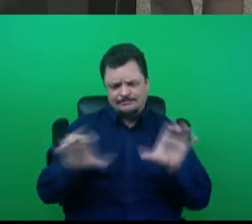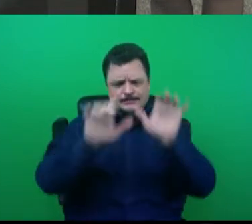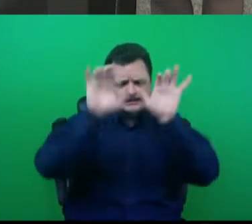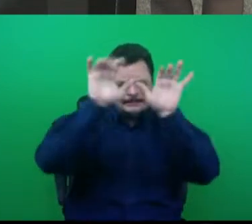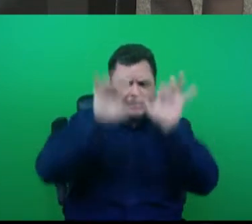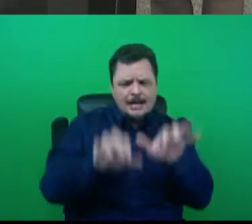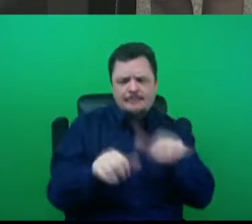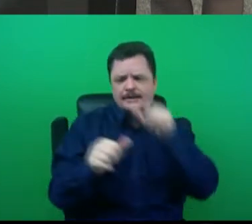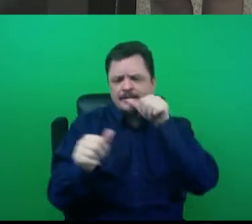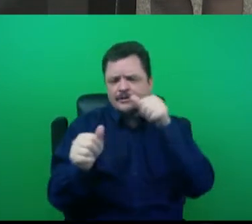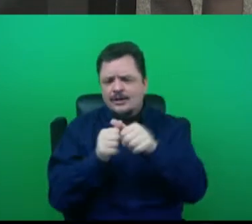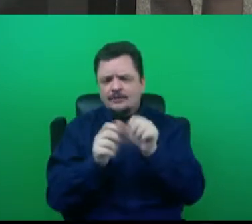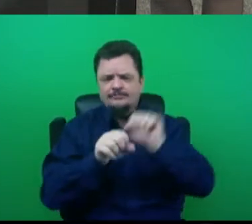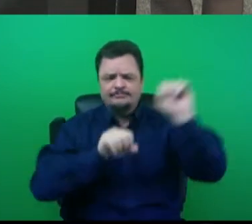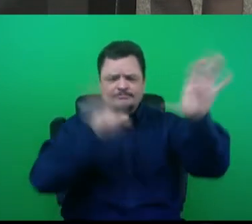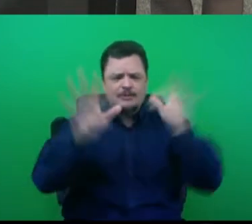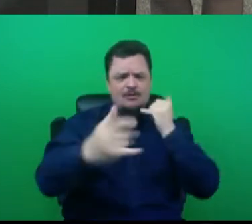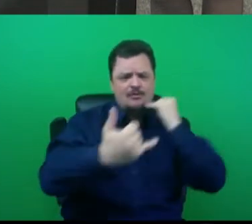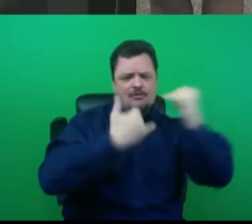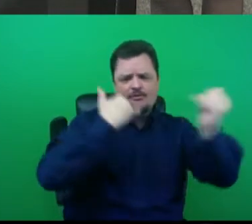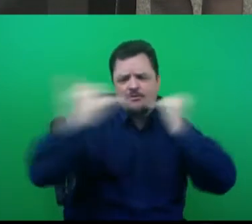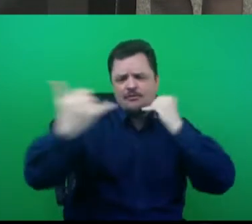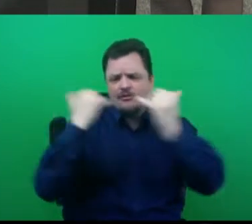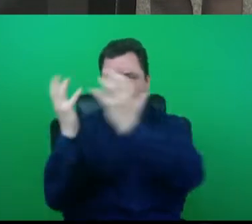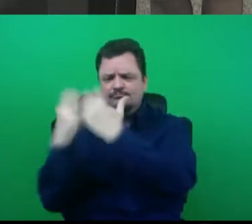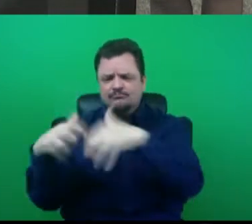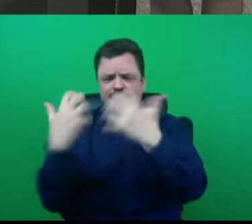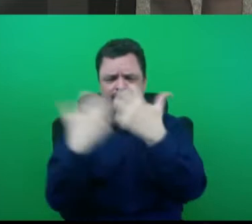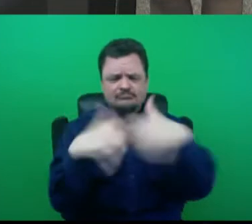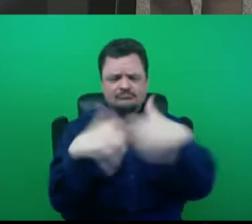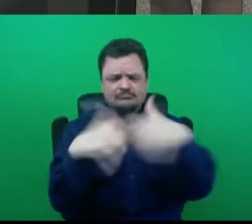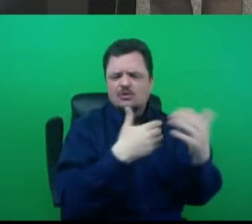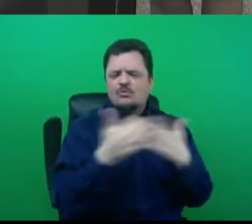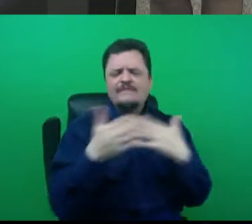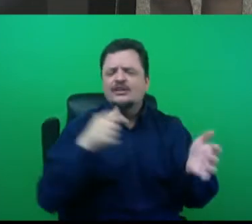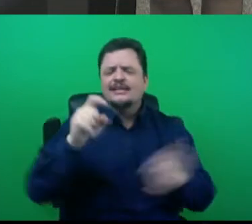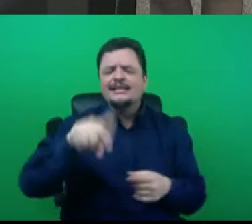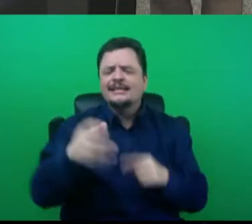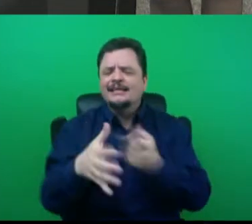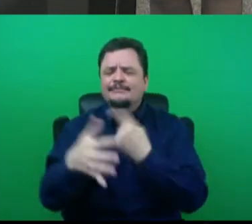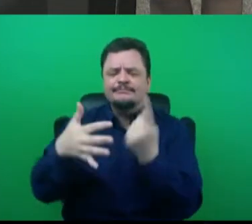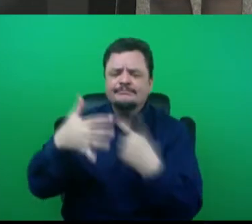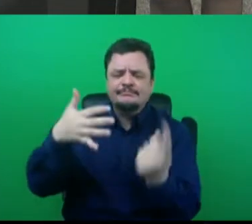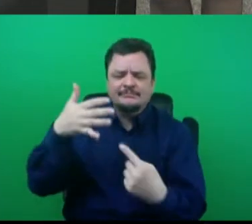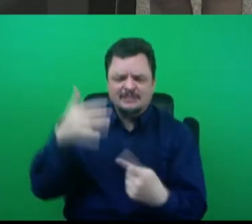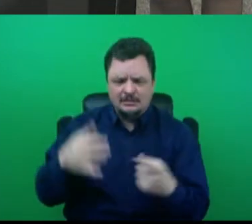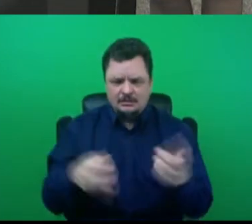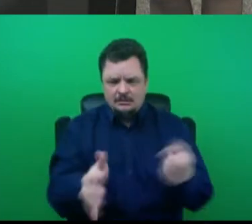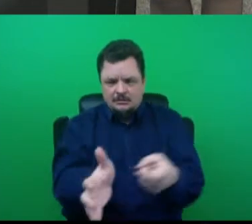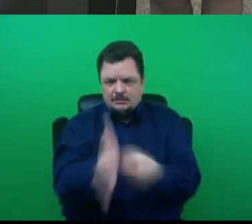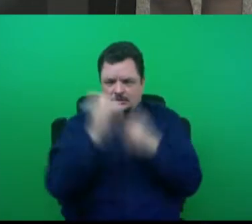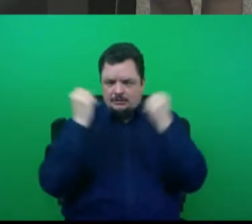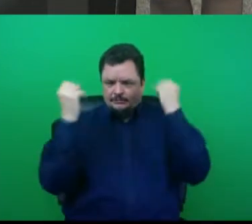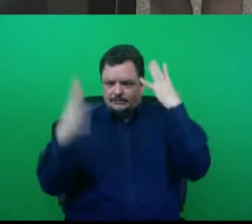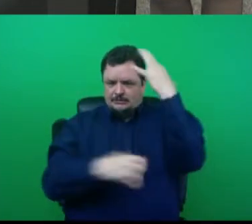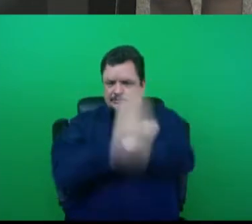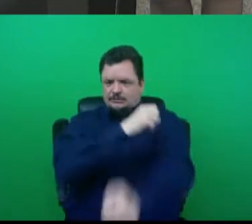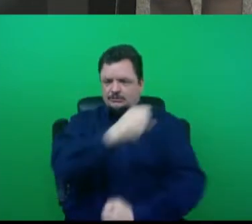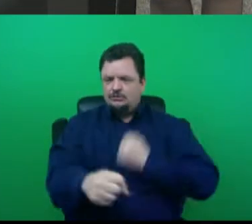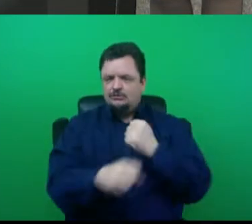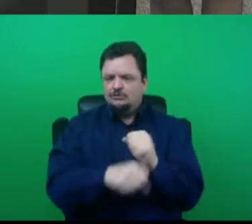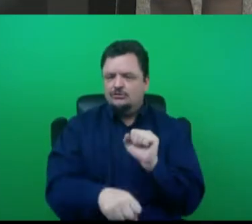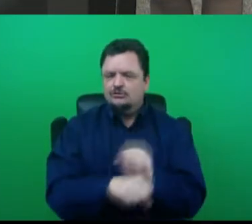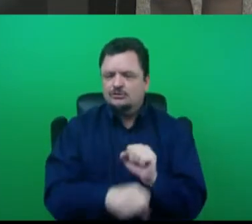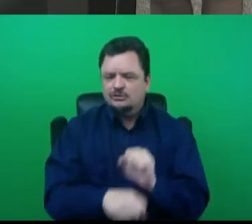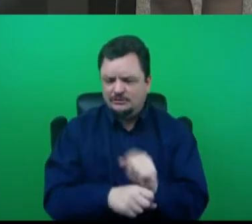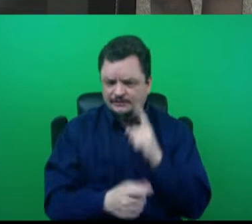or, you know, whatever is needed. You know, sometimes it takes years of work to the funding to come to fruition. And